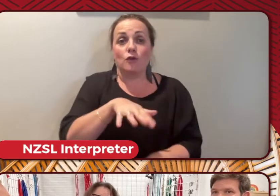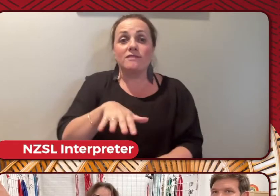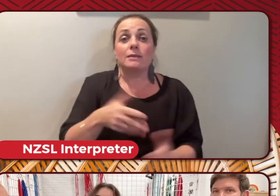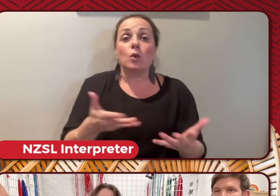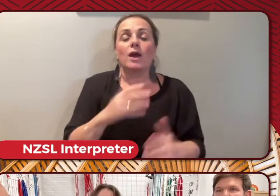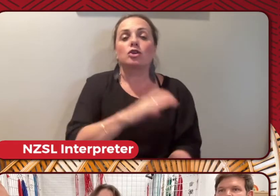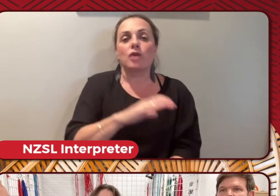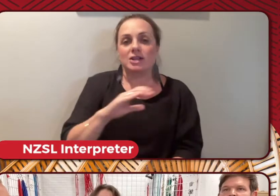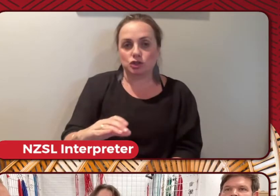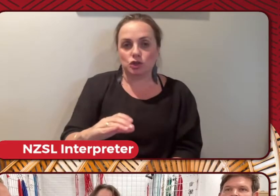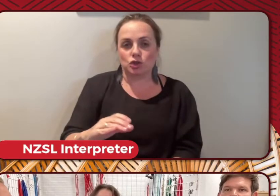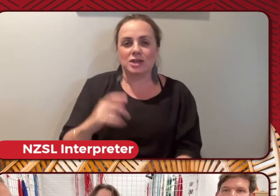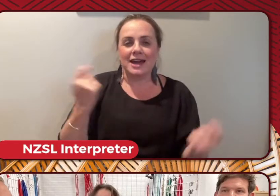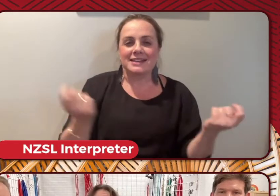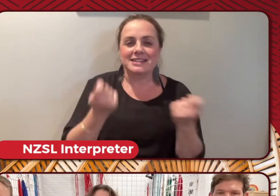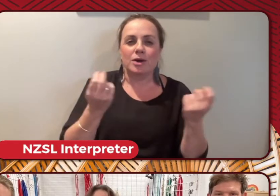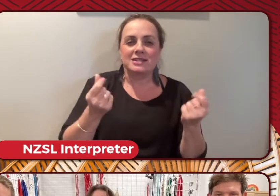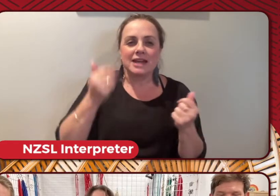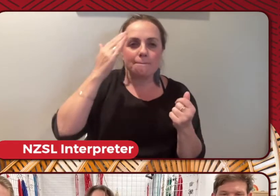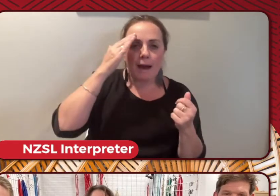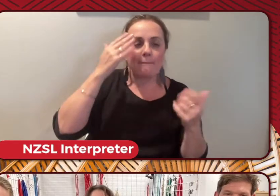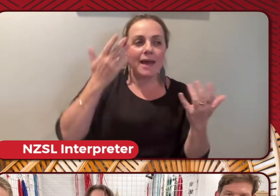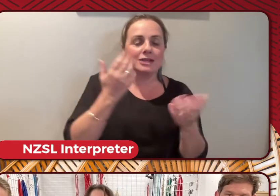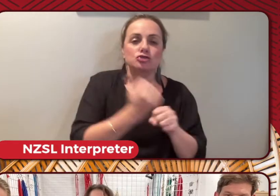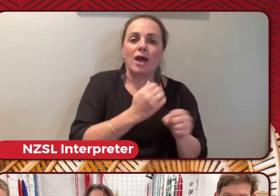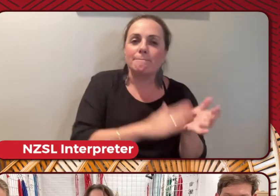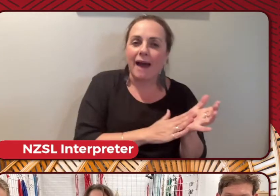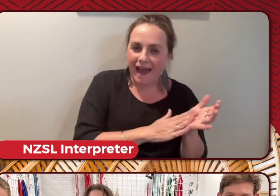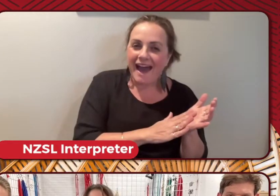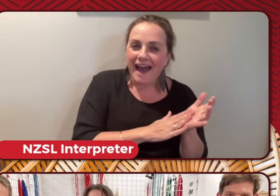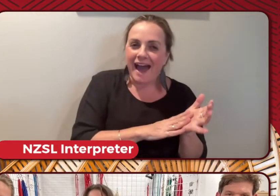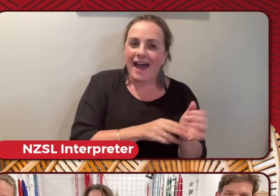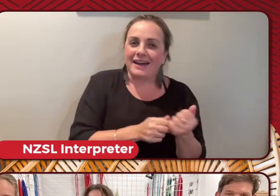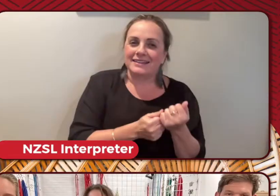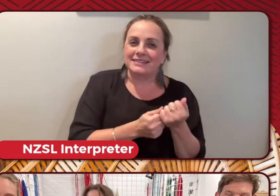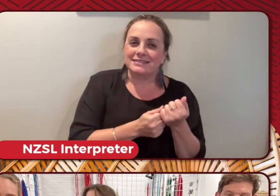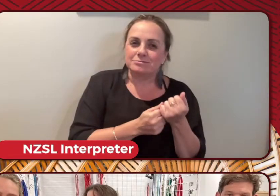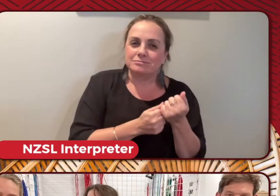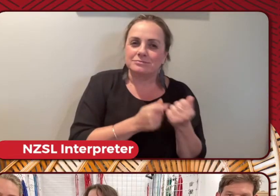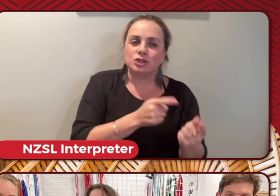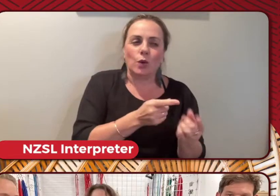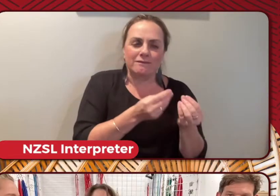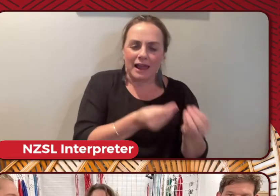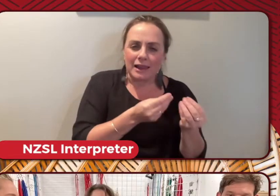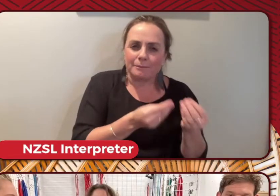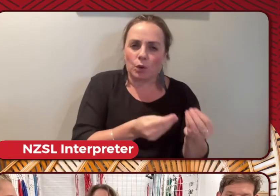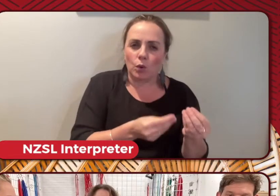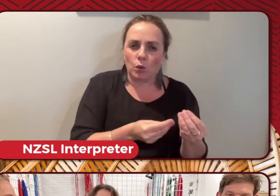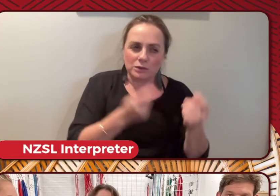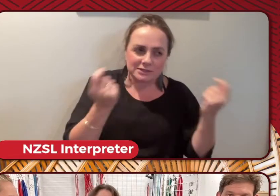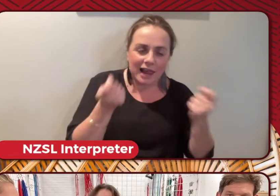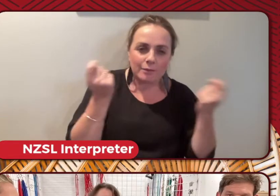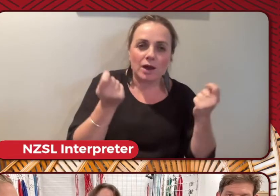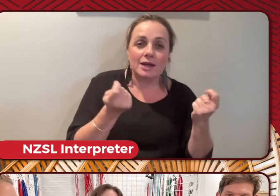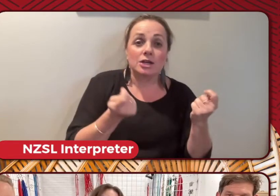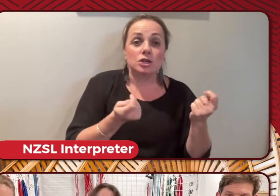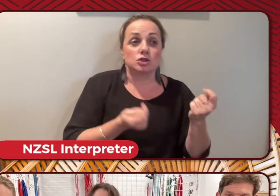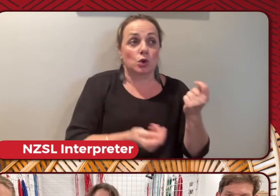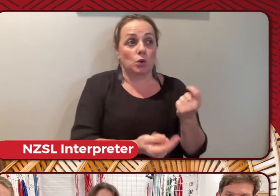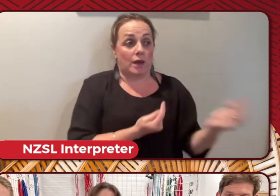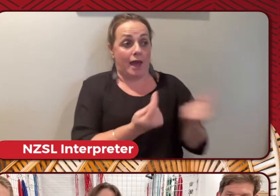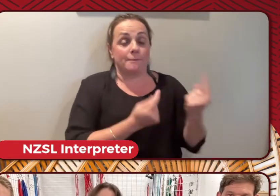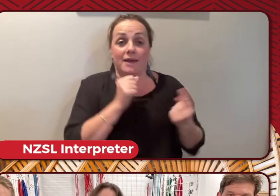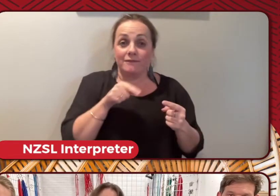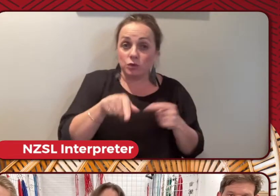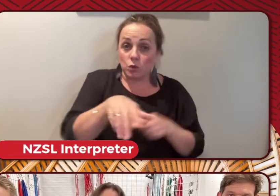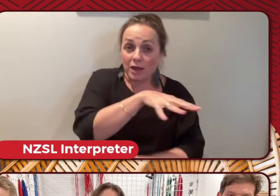Christchurch as well, just celebrating some of our mums and grandmas who are supporting some of our young ones as well. So we've got a lot of new faces coming to that as well. So if you're in the